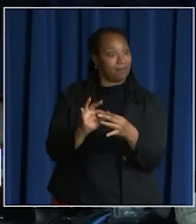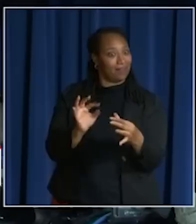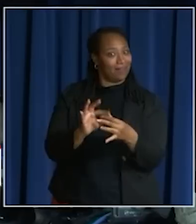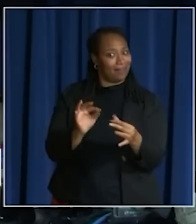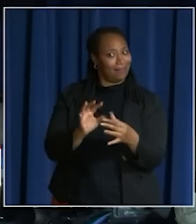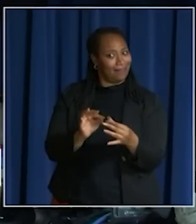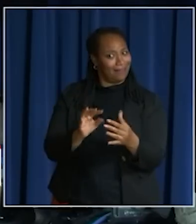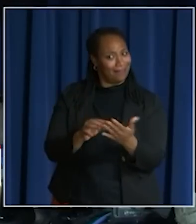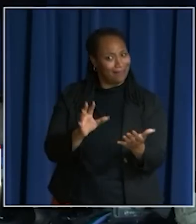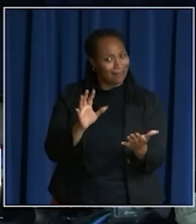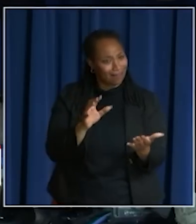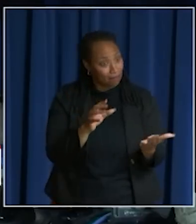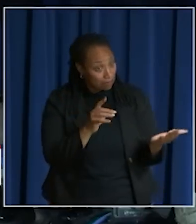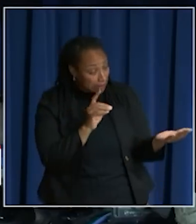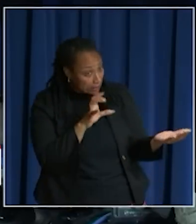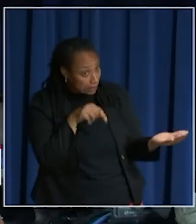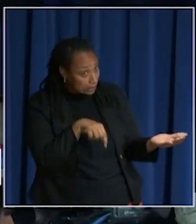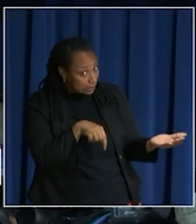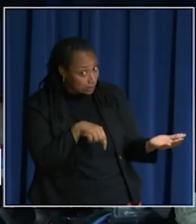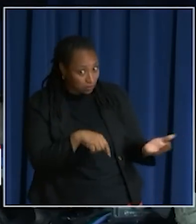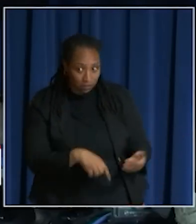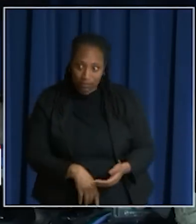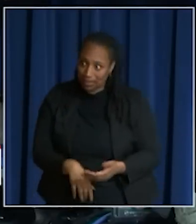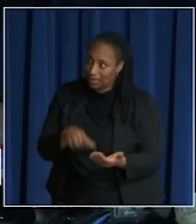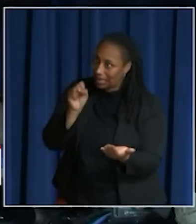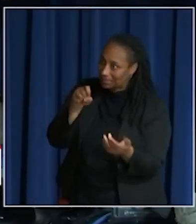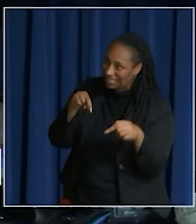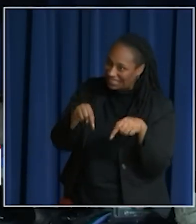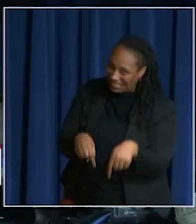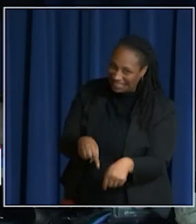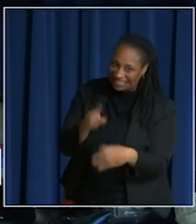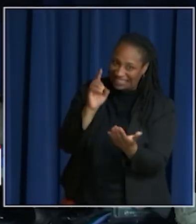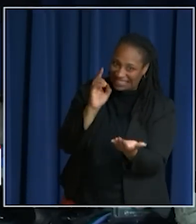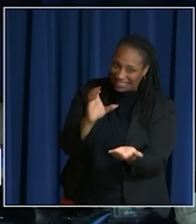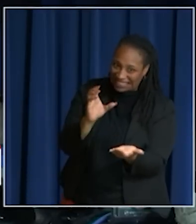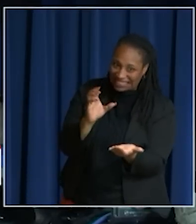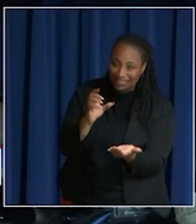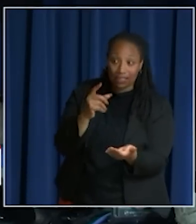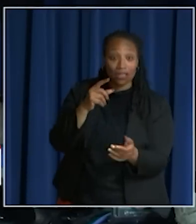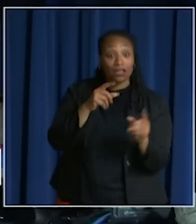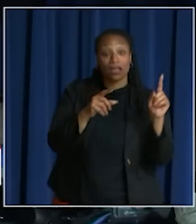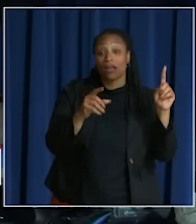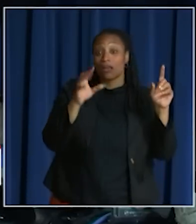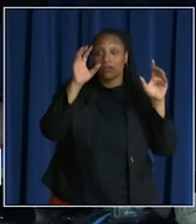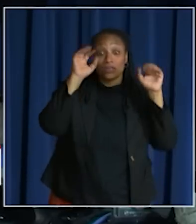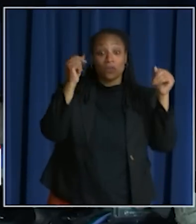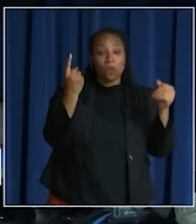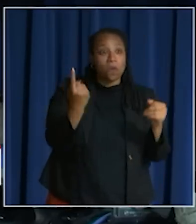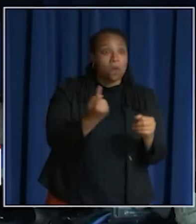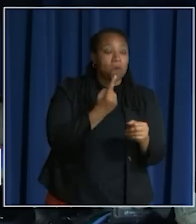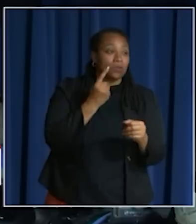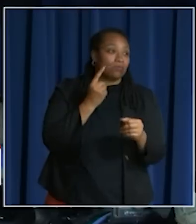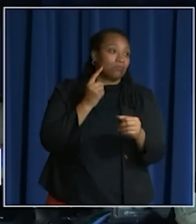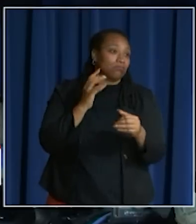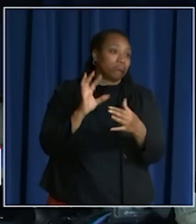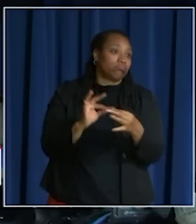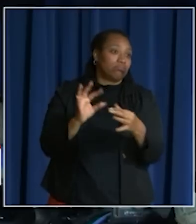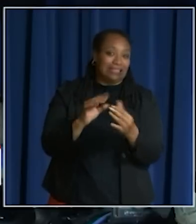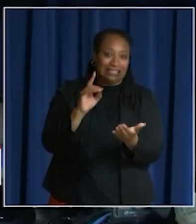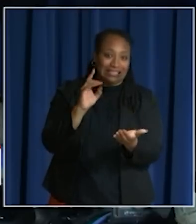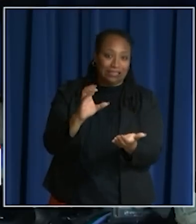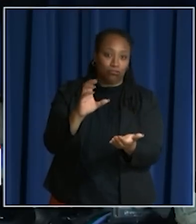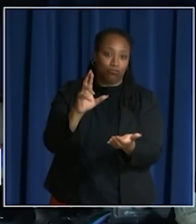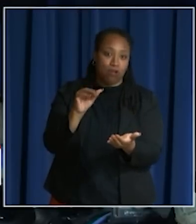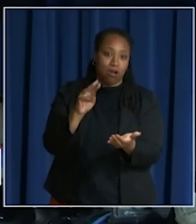campaign trail? In every conversation I had with him, we're always briefing the president on our